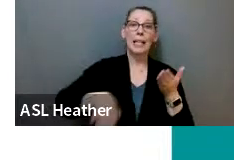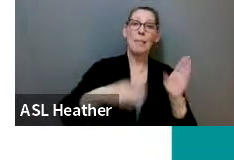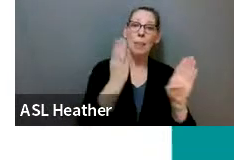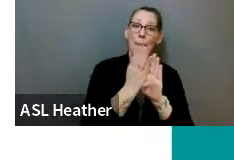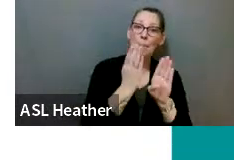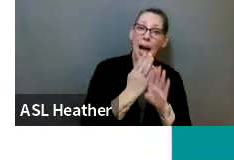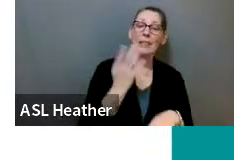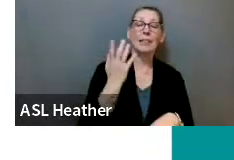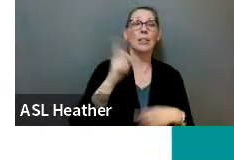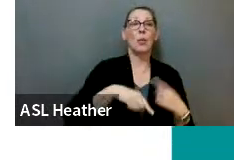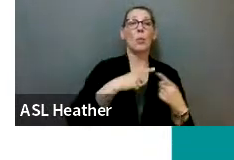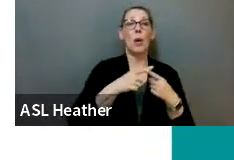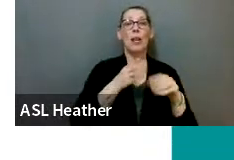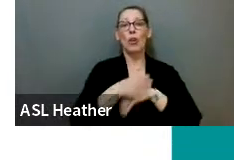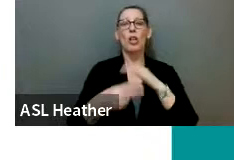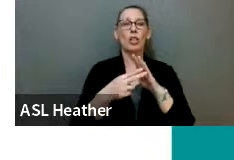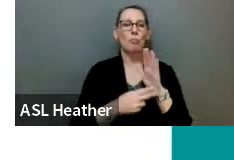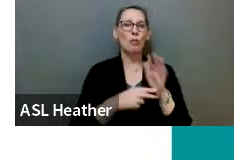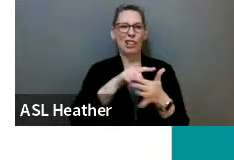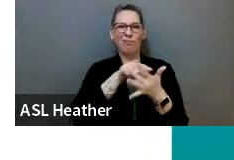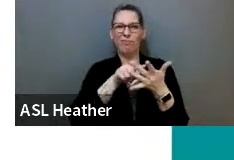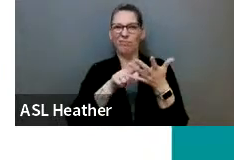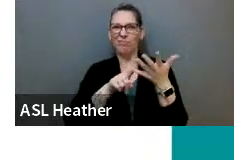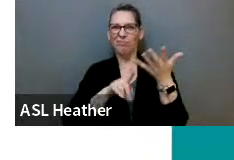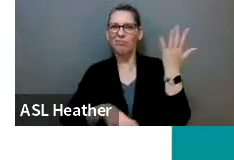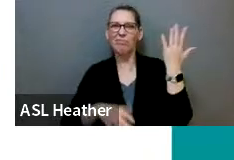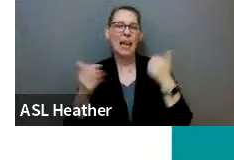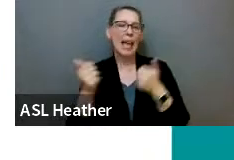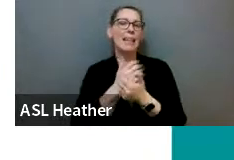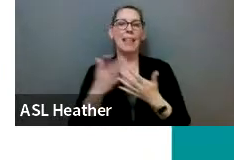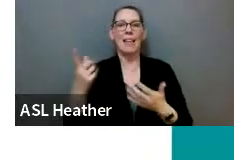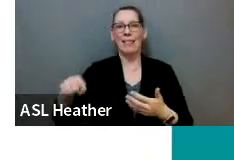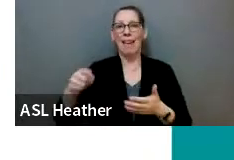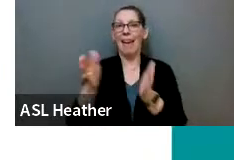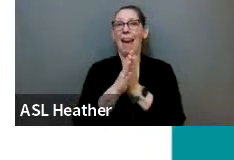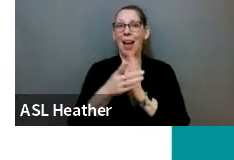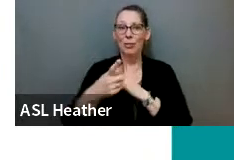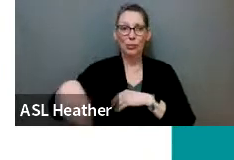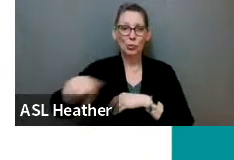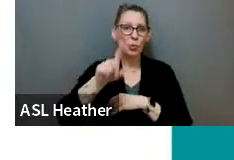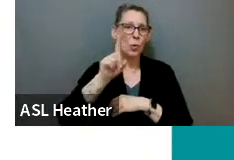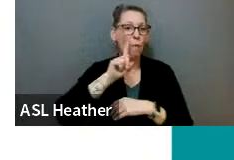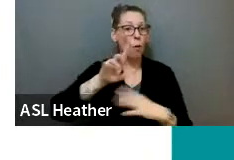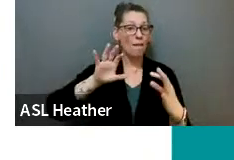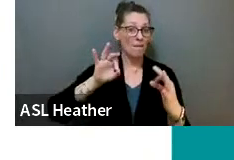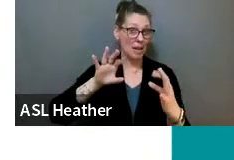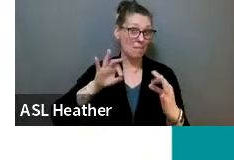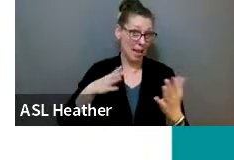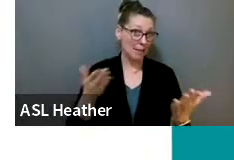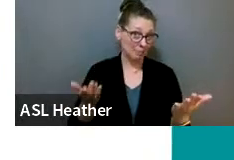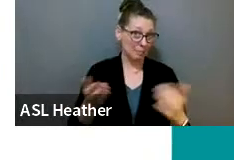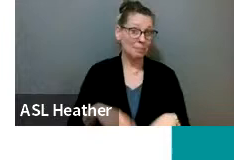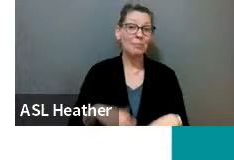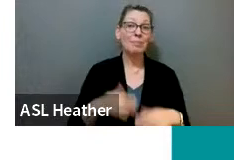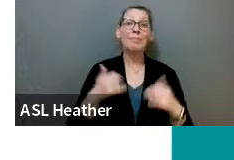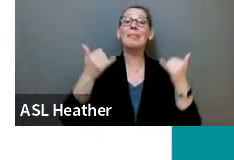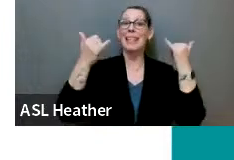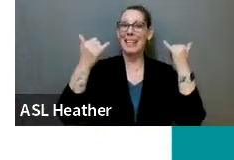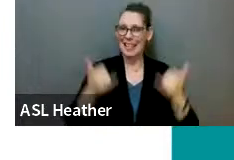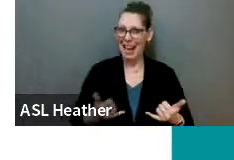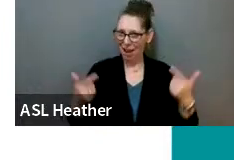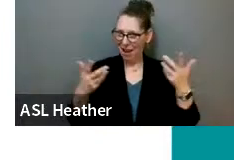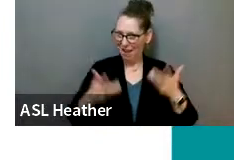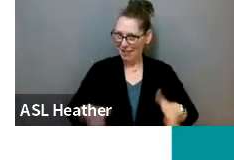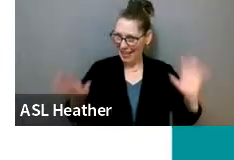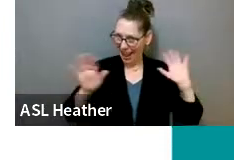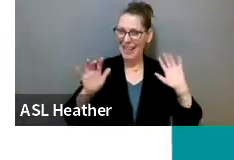go across the bridge, and anything else that they ask you to provide feedback on. So now I am done, and I will